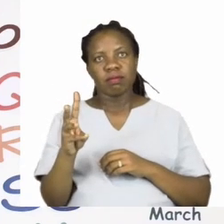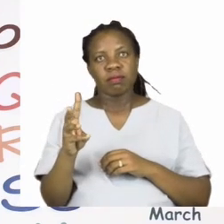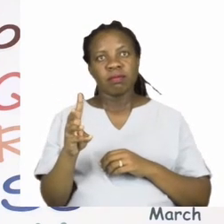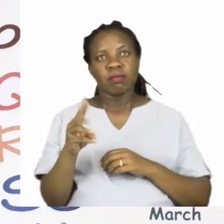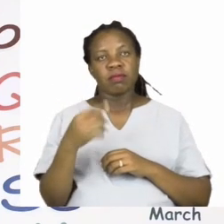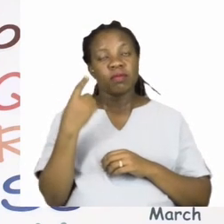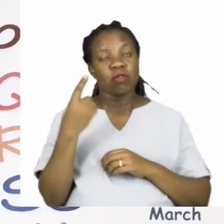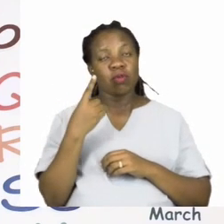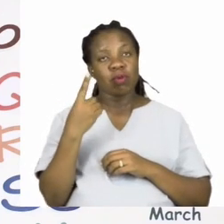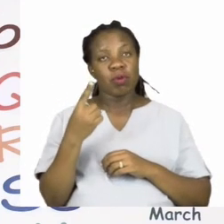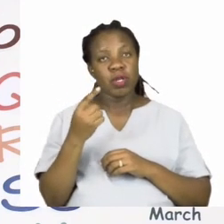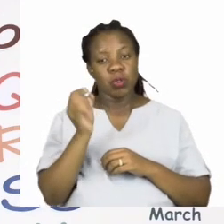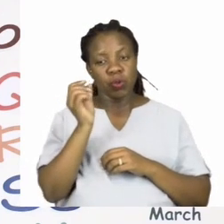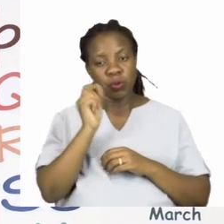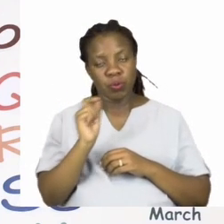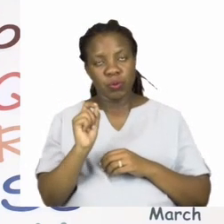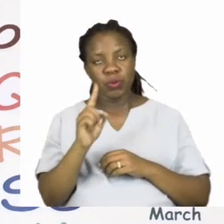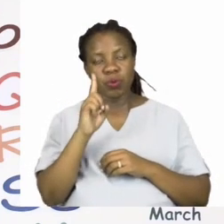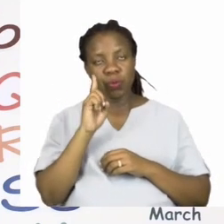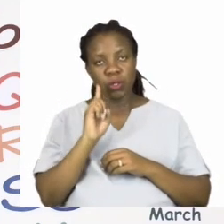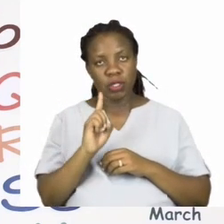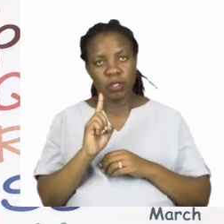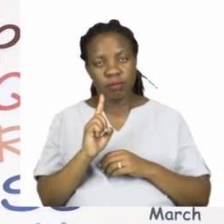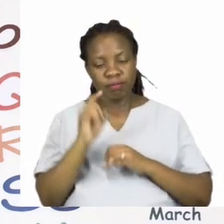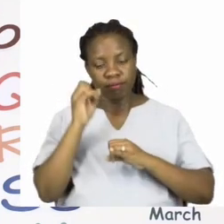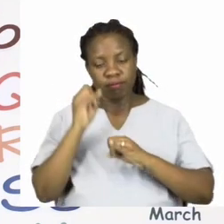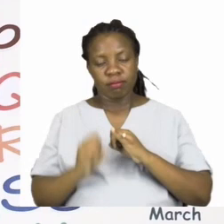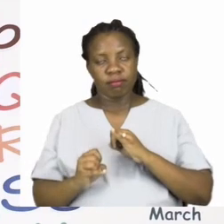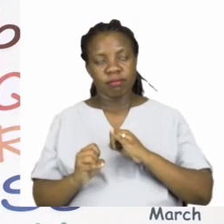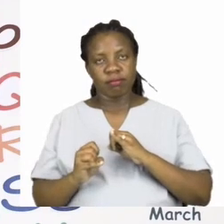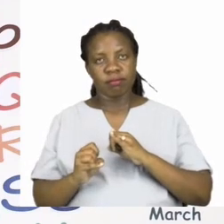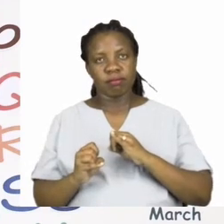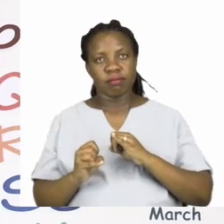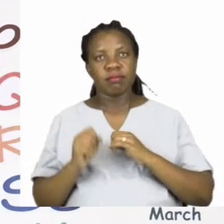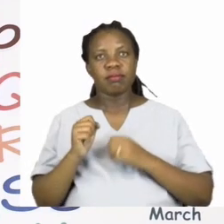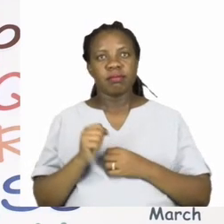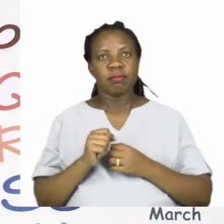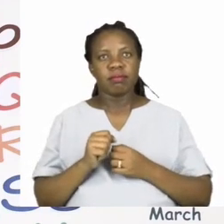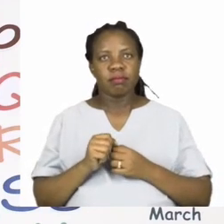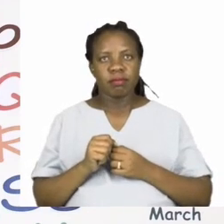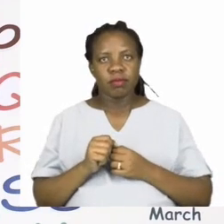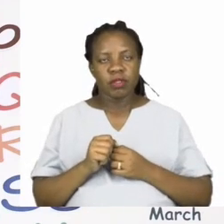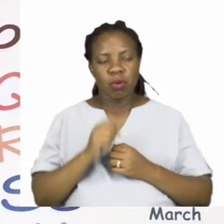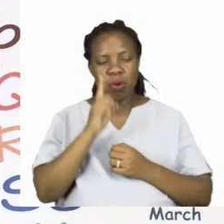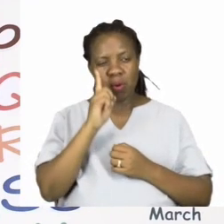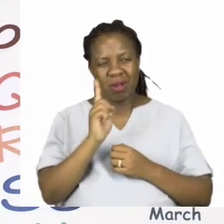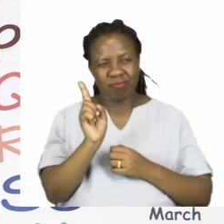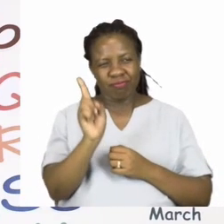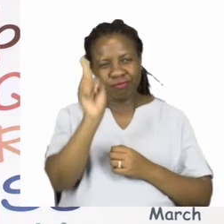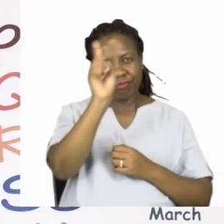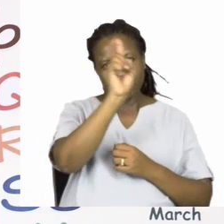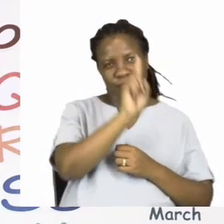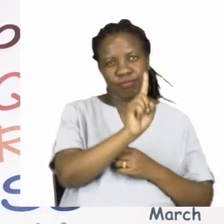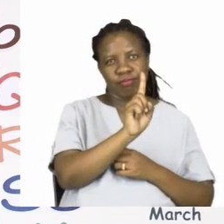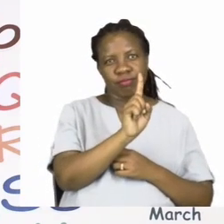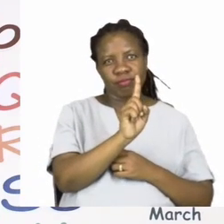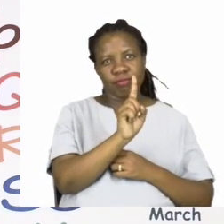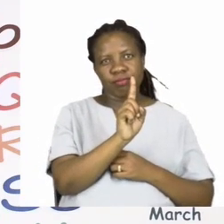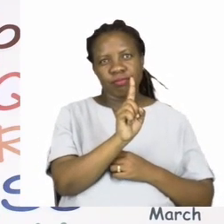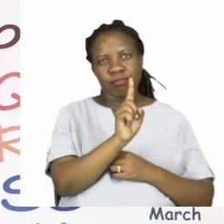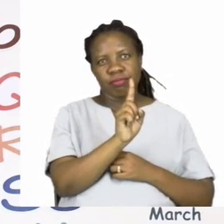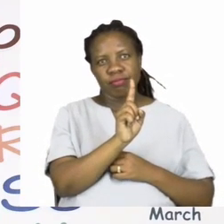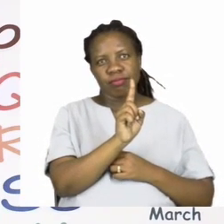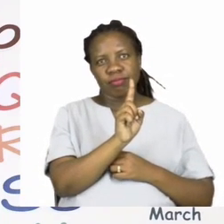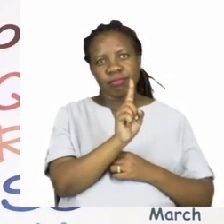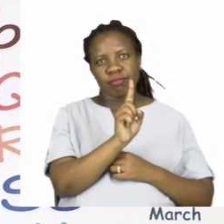are going to do is carry on that extra 1 and put it as a +1 next